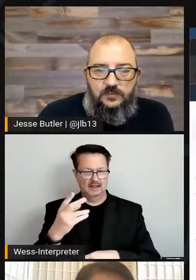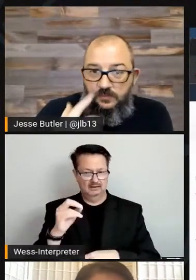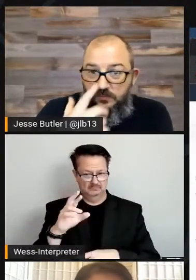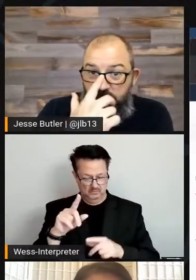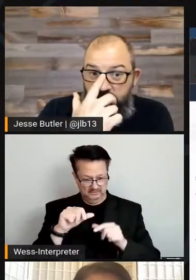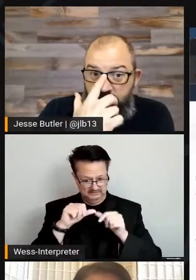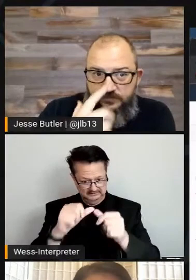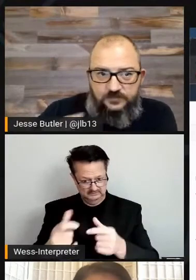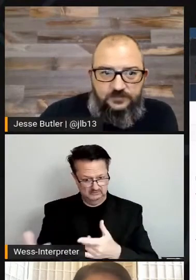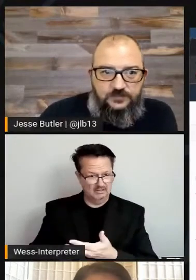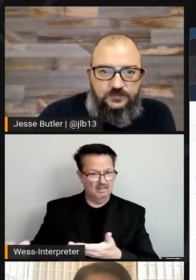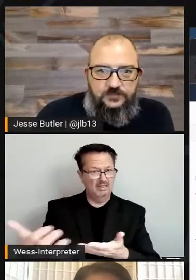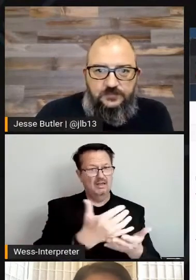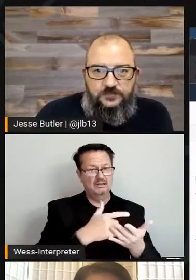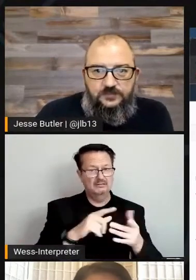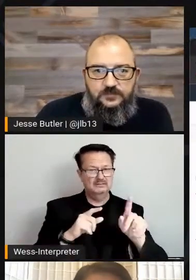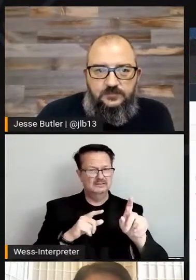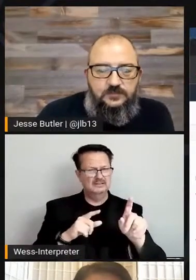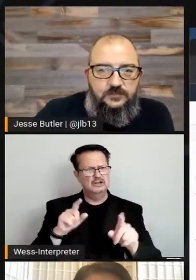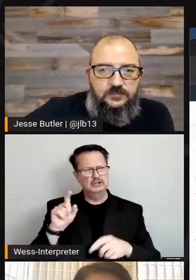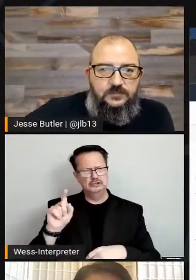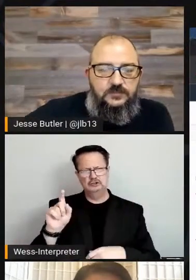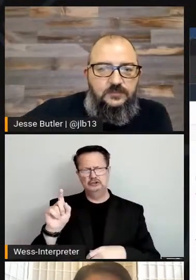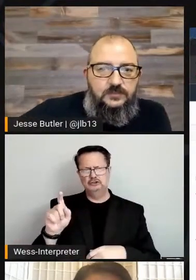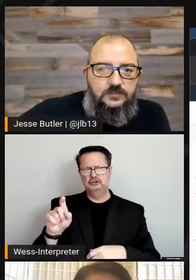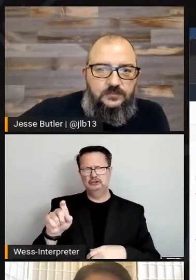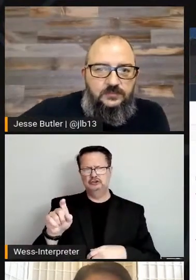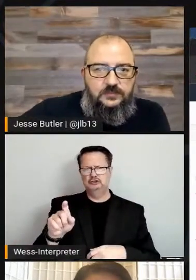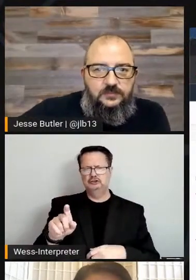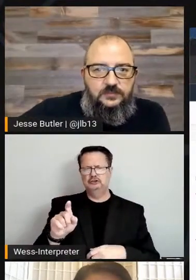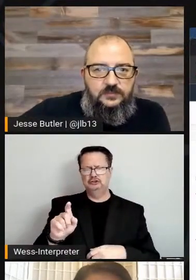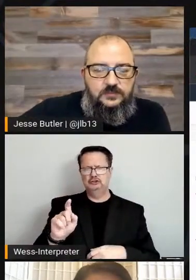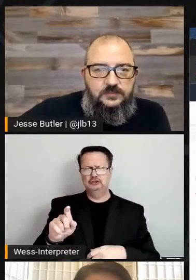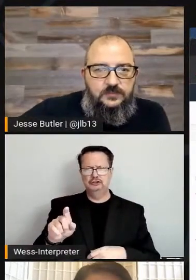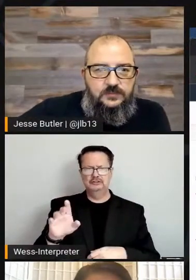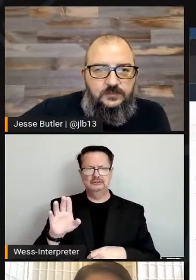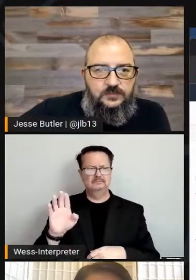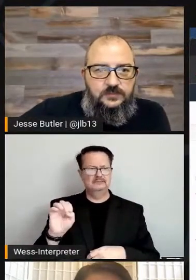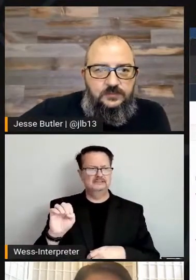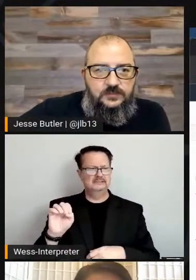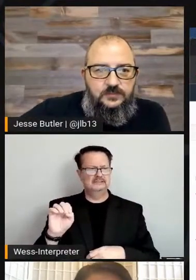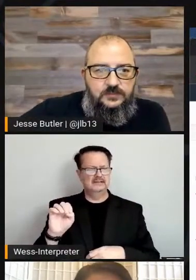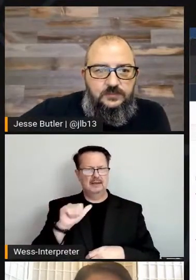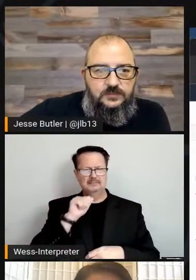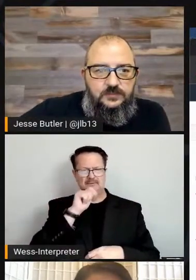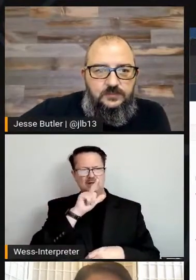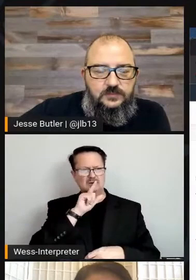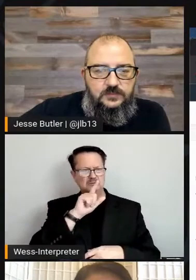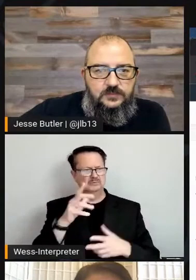Yeah, it should be. I'm not sure what happened.